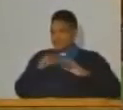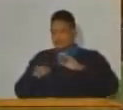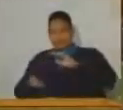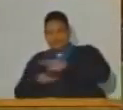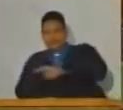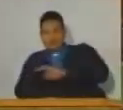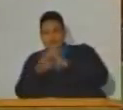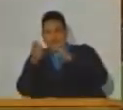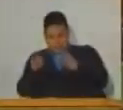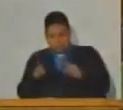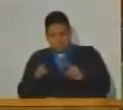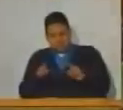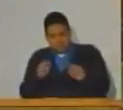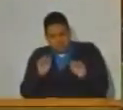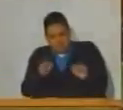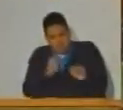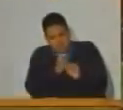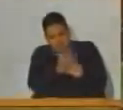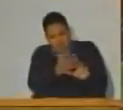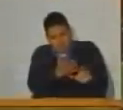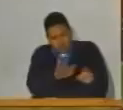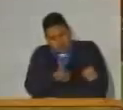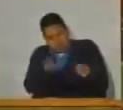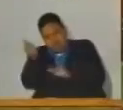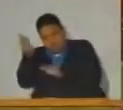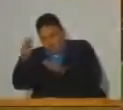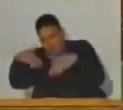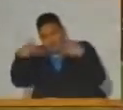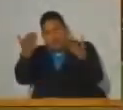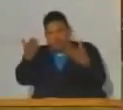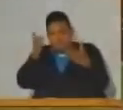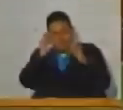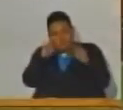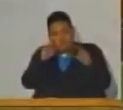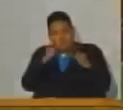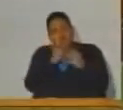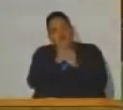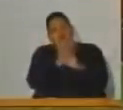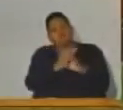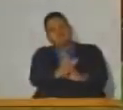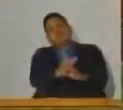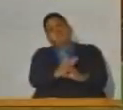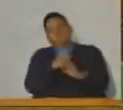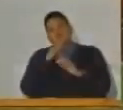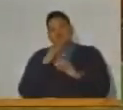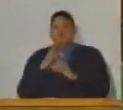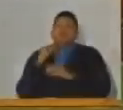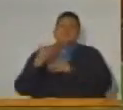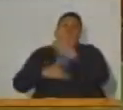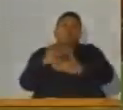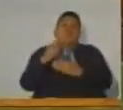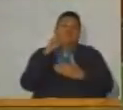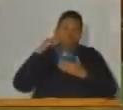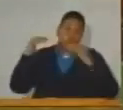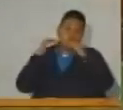stiffen the penalties for obstructing or perverting the course of justice.